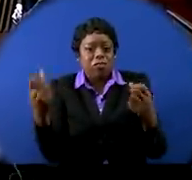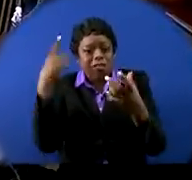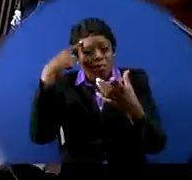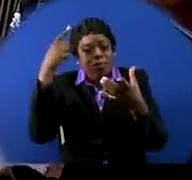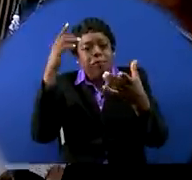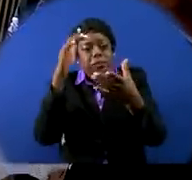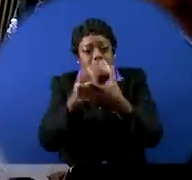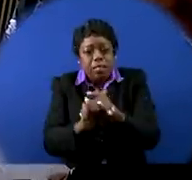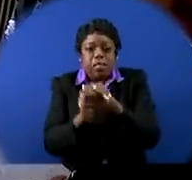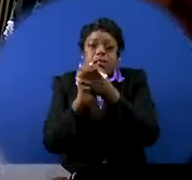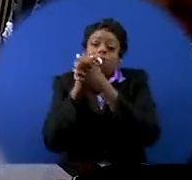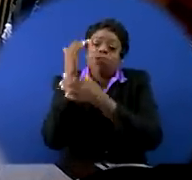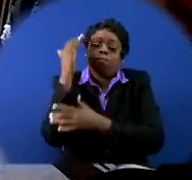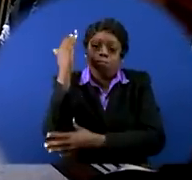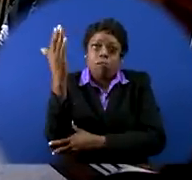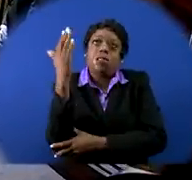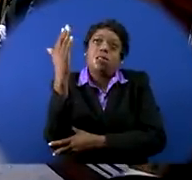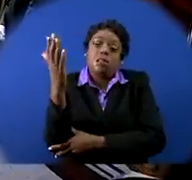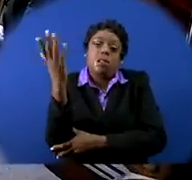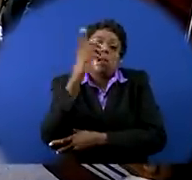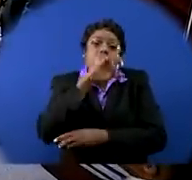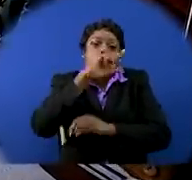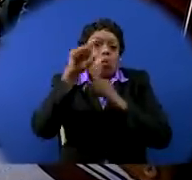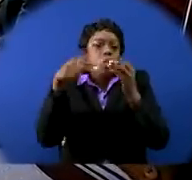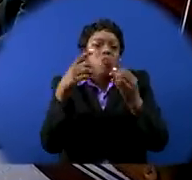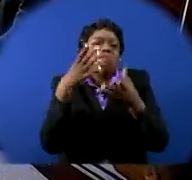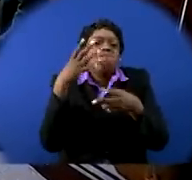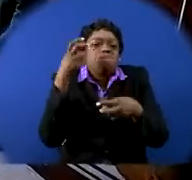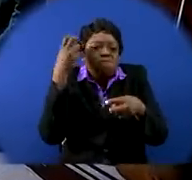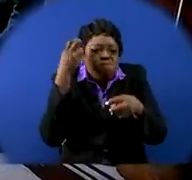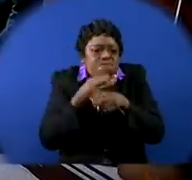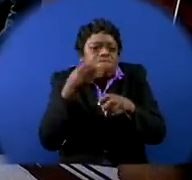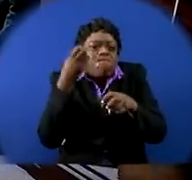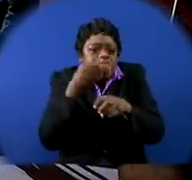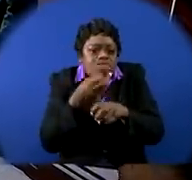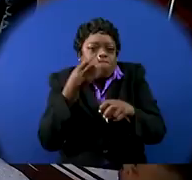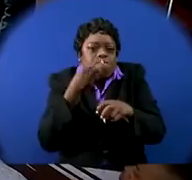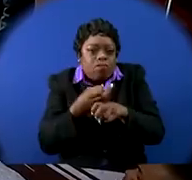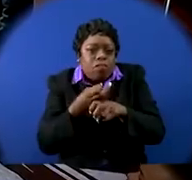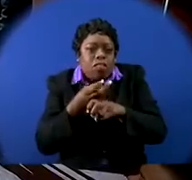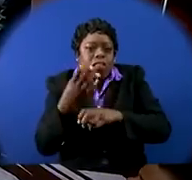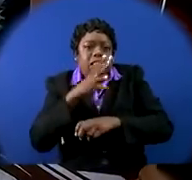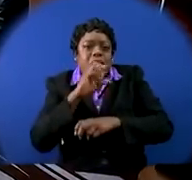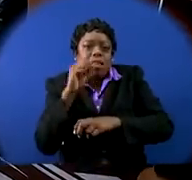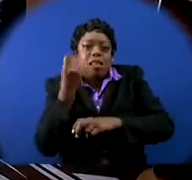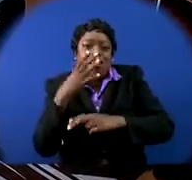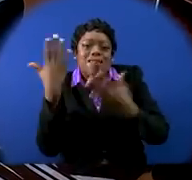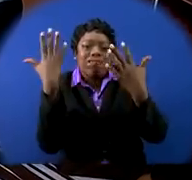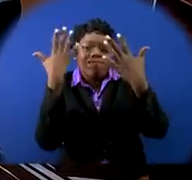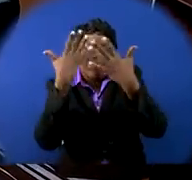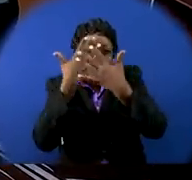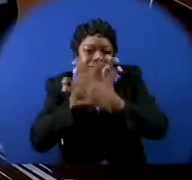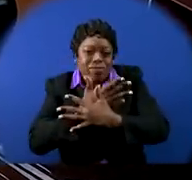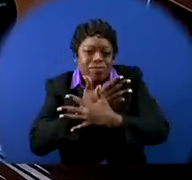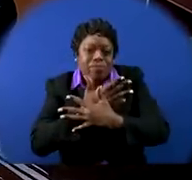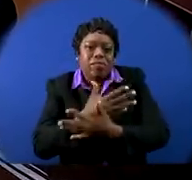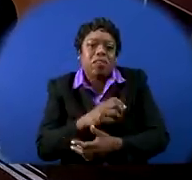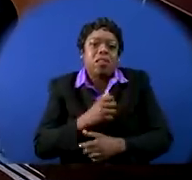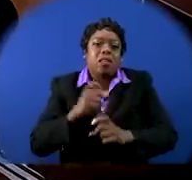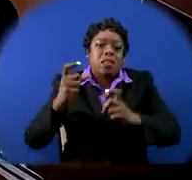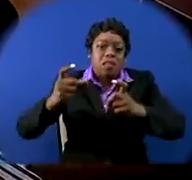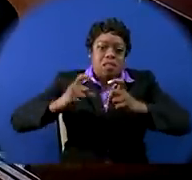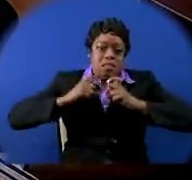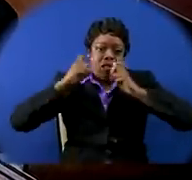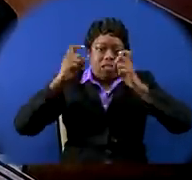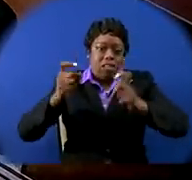you even when it gets difficult and daunting. Give your people